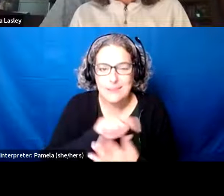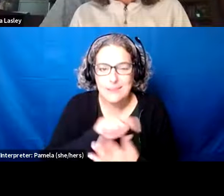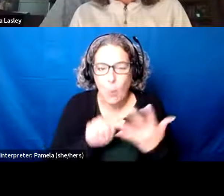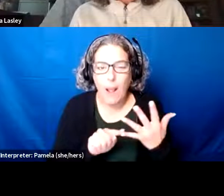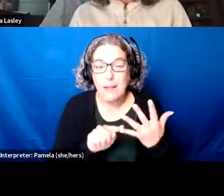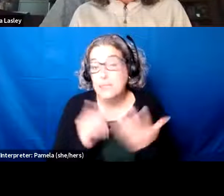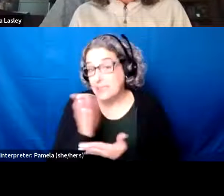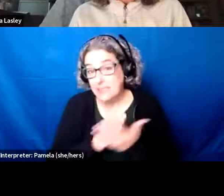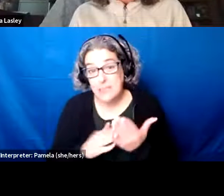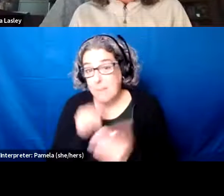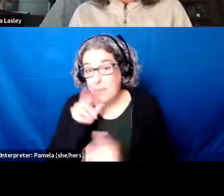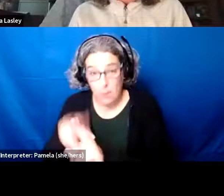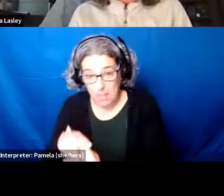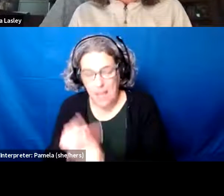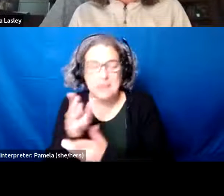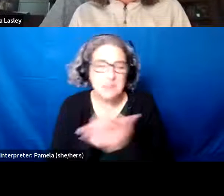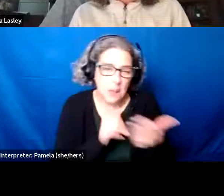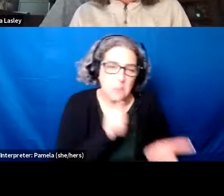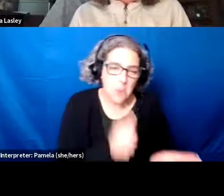it happens.